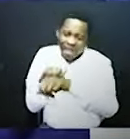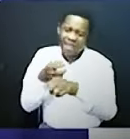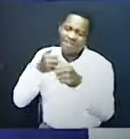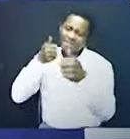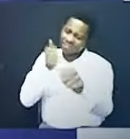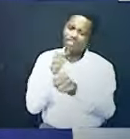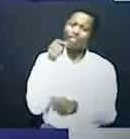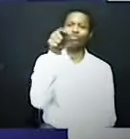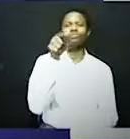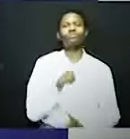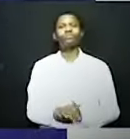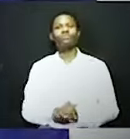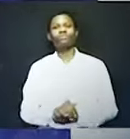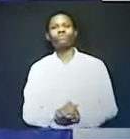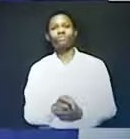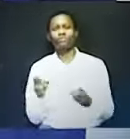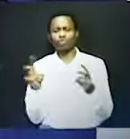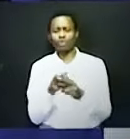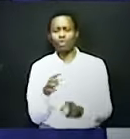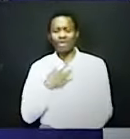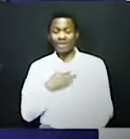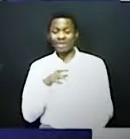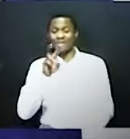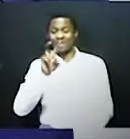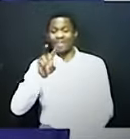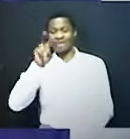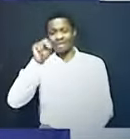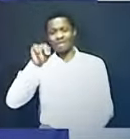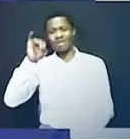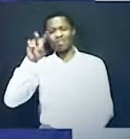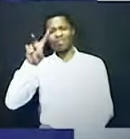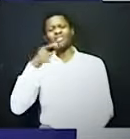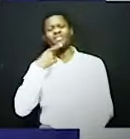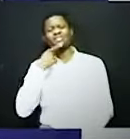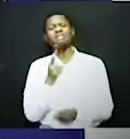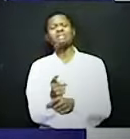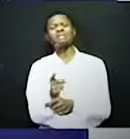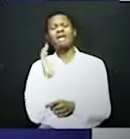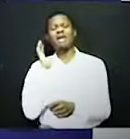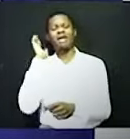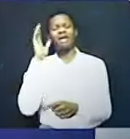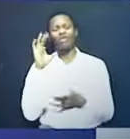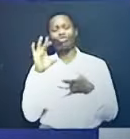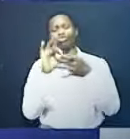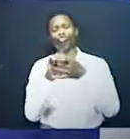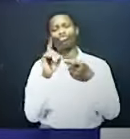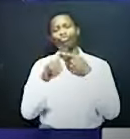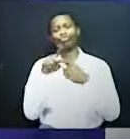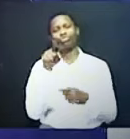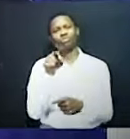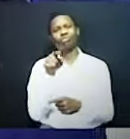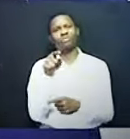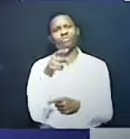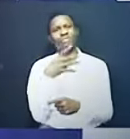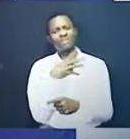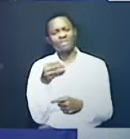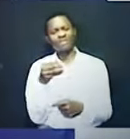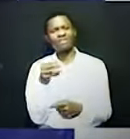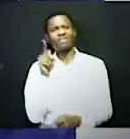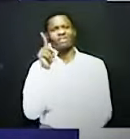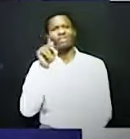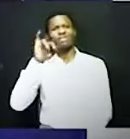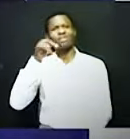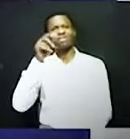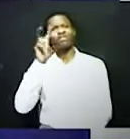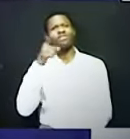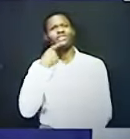thee. So the NIV simply says, I cling to you. And then the King James